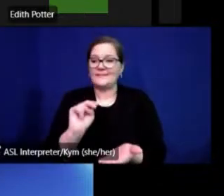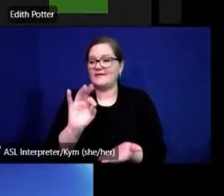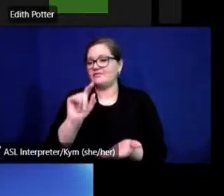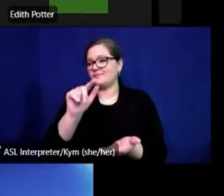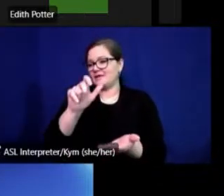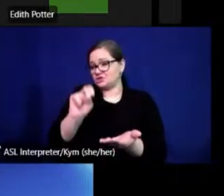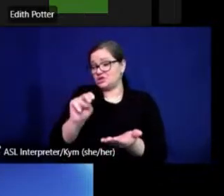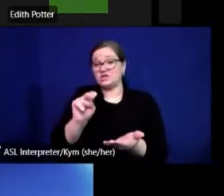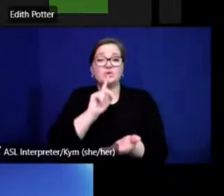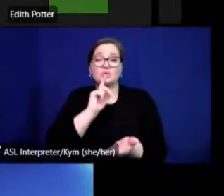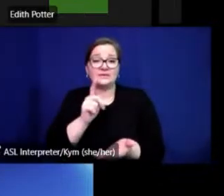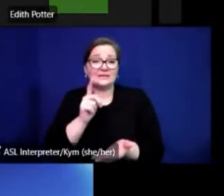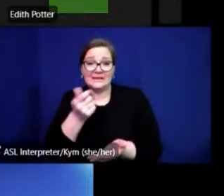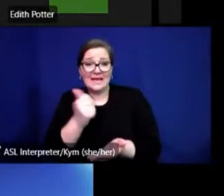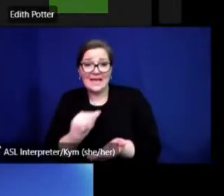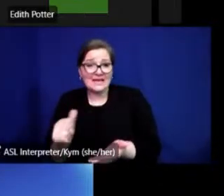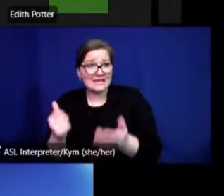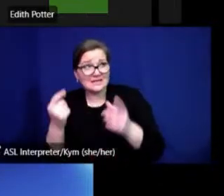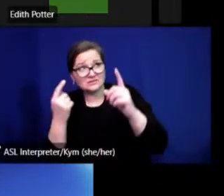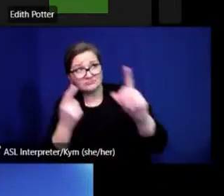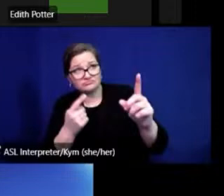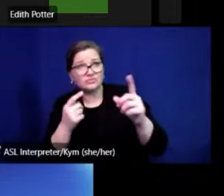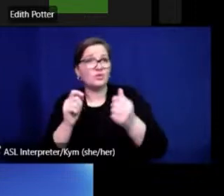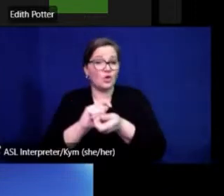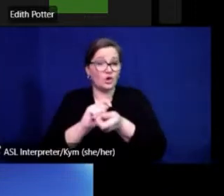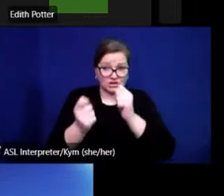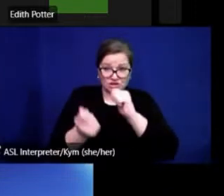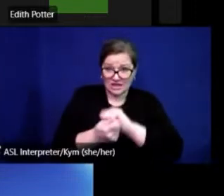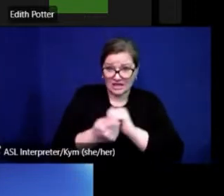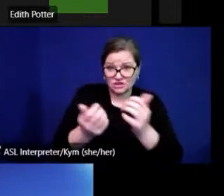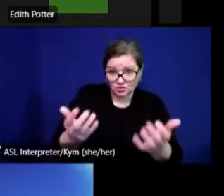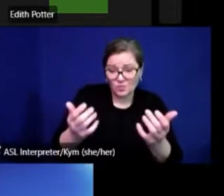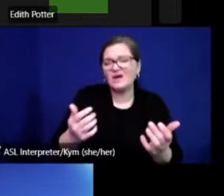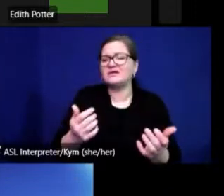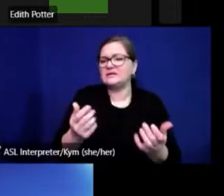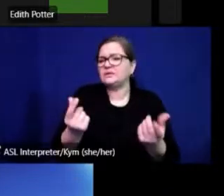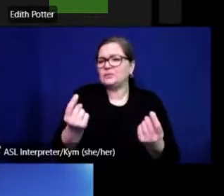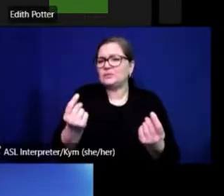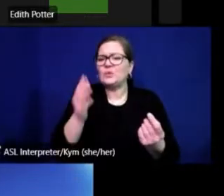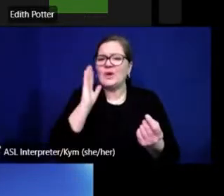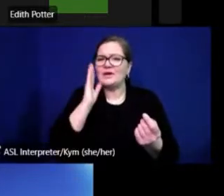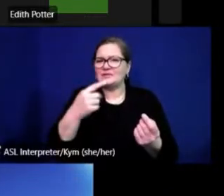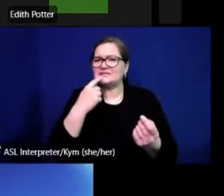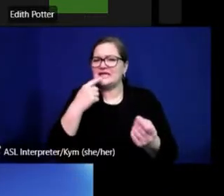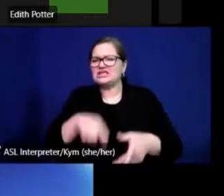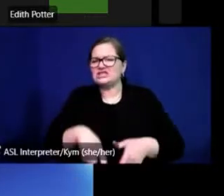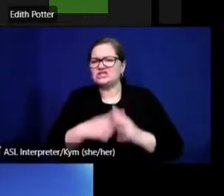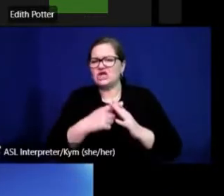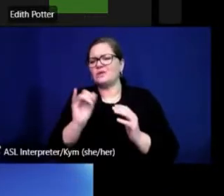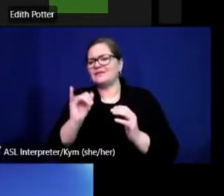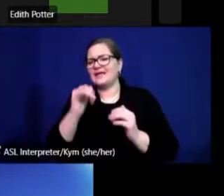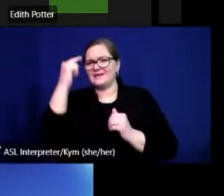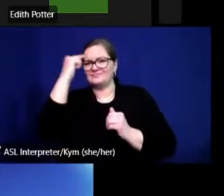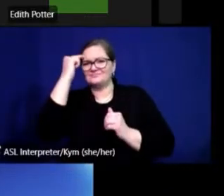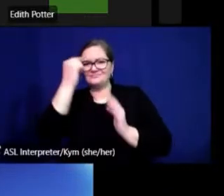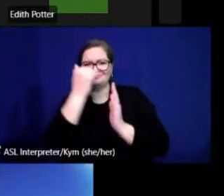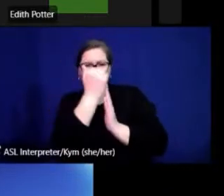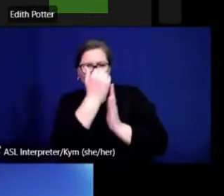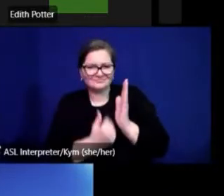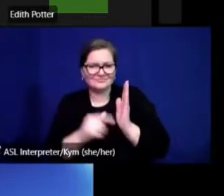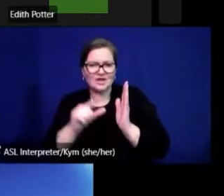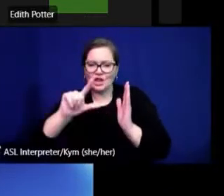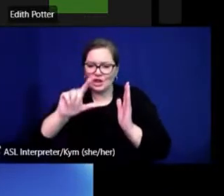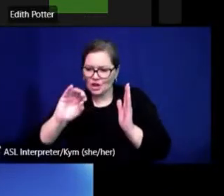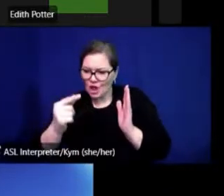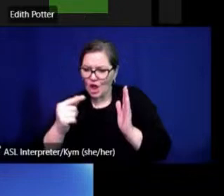in any change or goal you have, I would start by starting to keep either like a mental log of what you're consuming, or writing